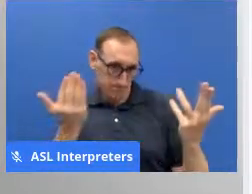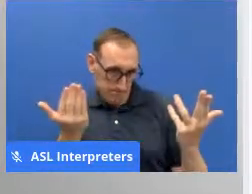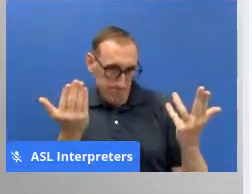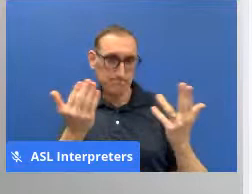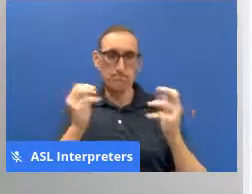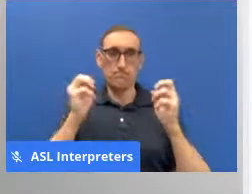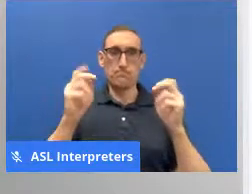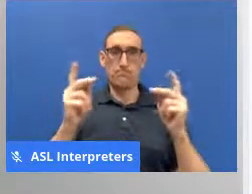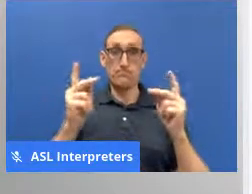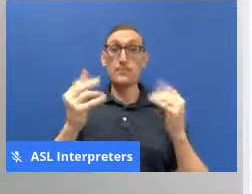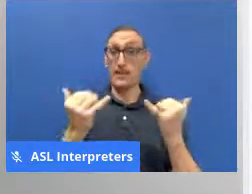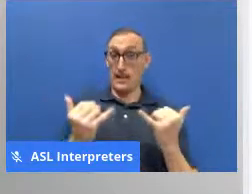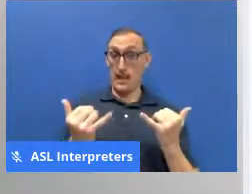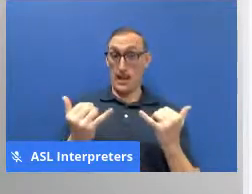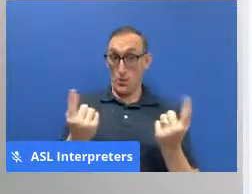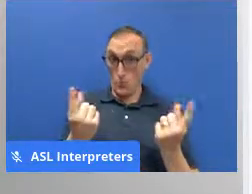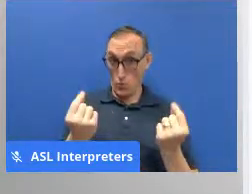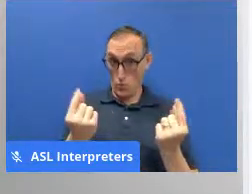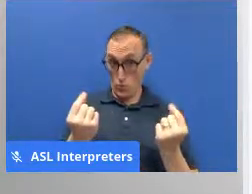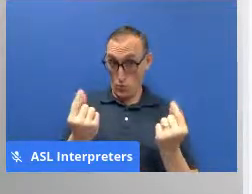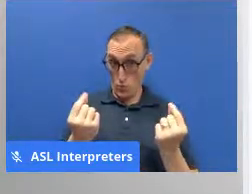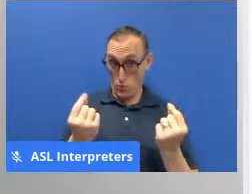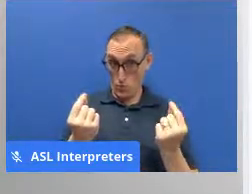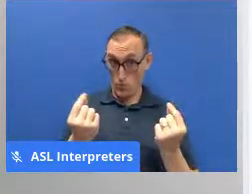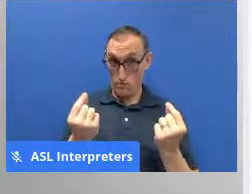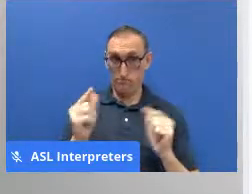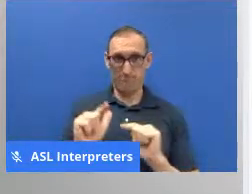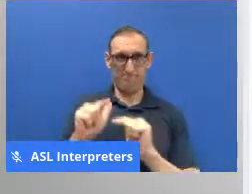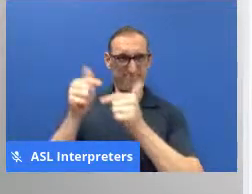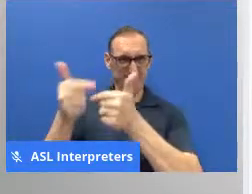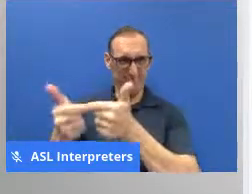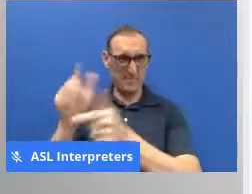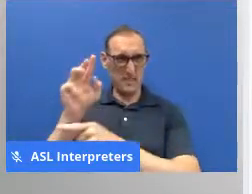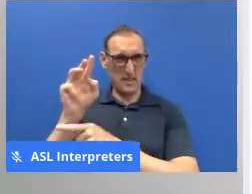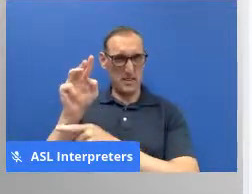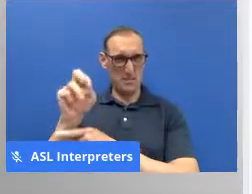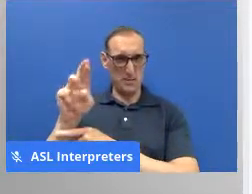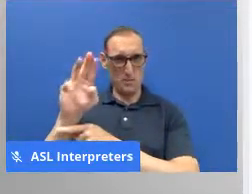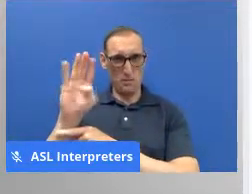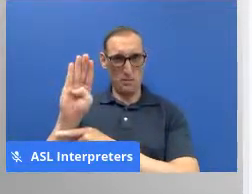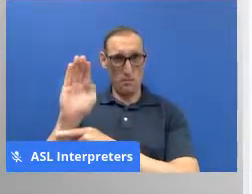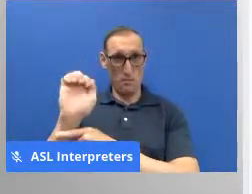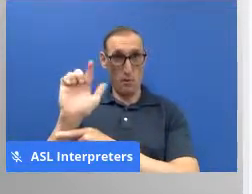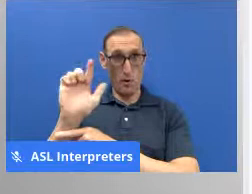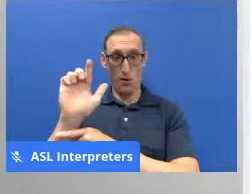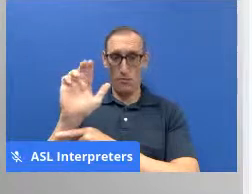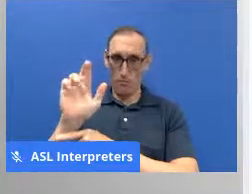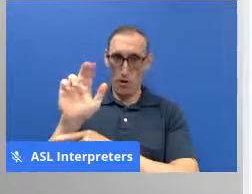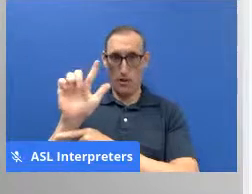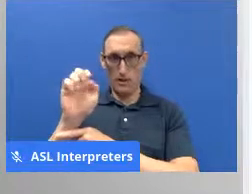okay, at this time, I'm going to turn it over to Mr. Barliman. He and I spoke a little earlier today. I